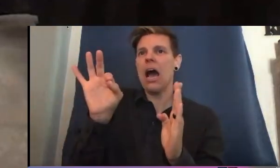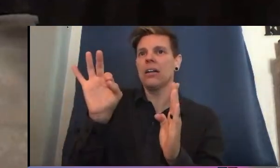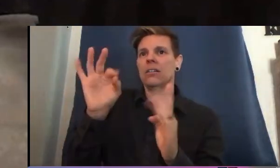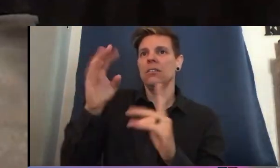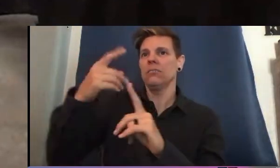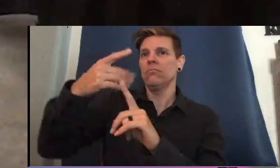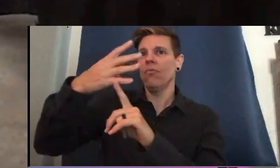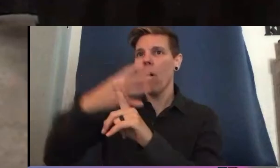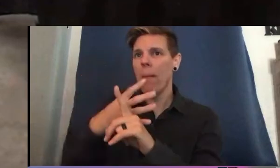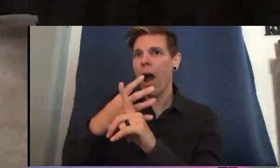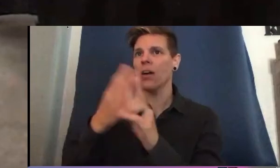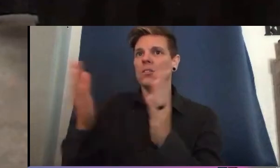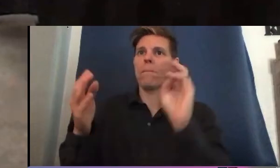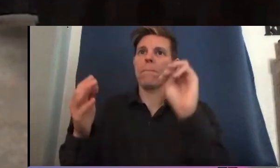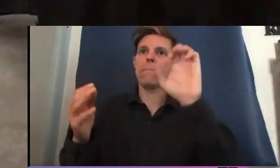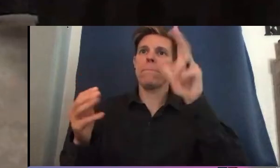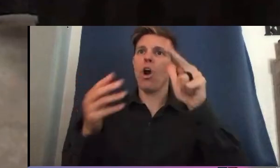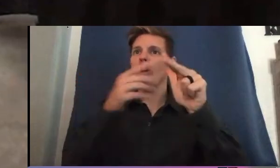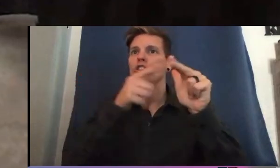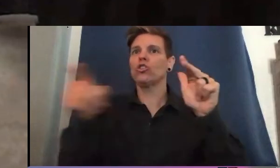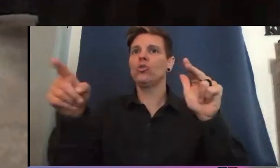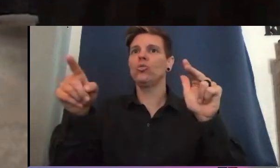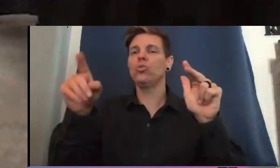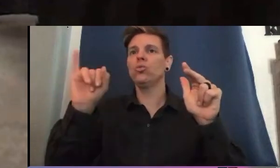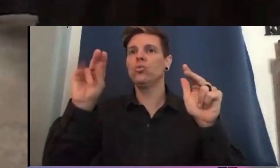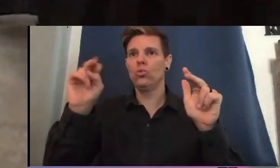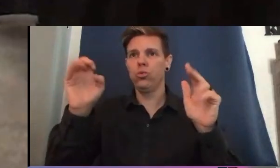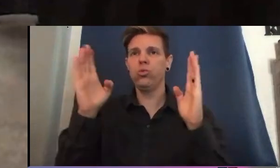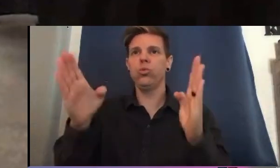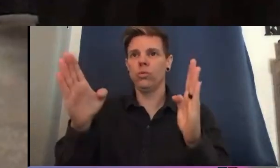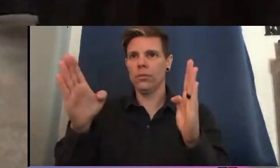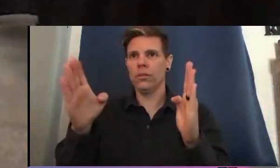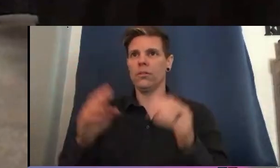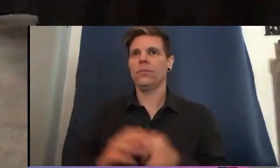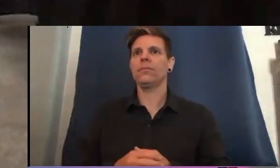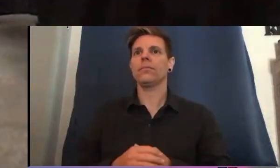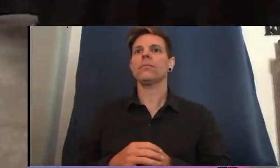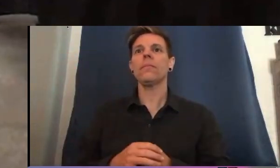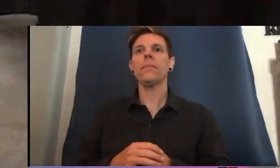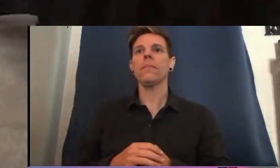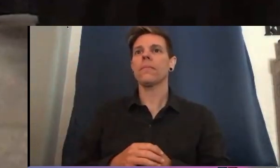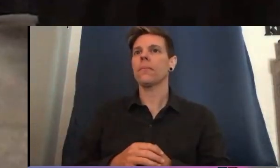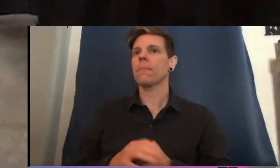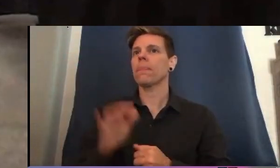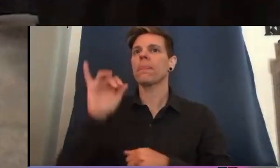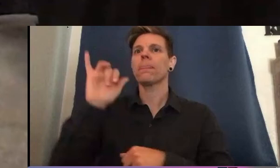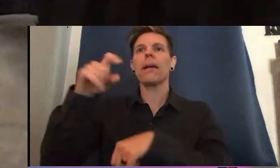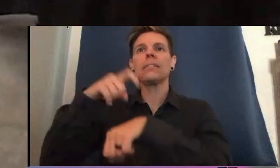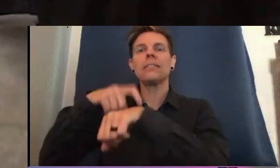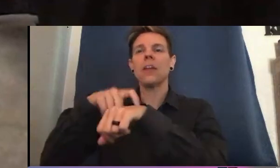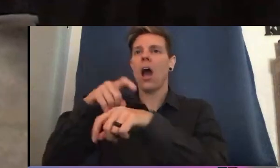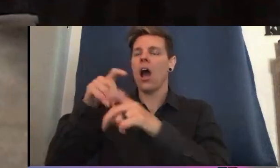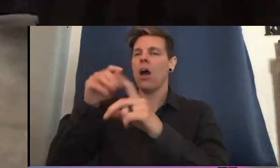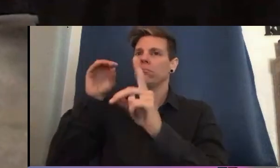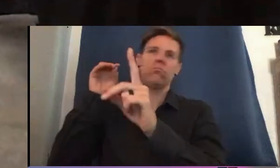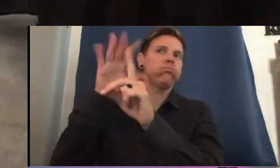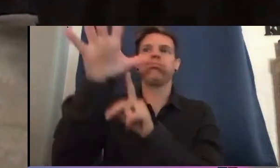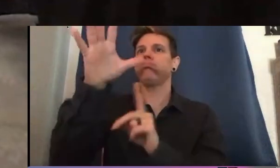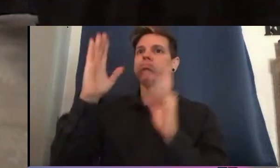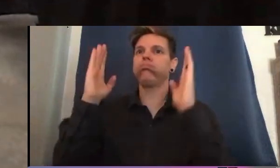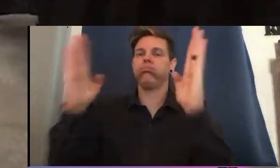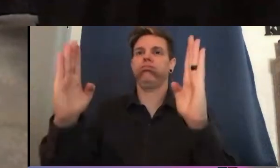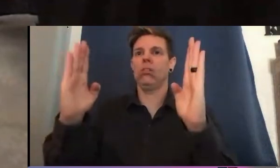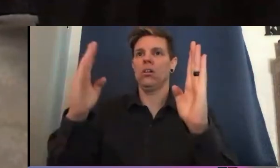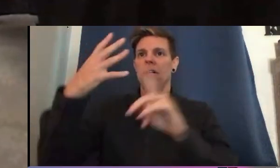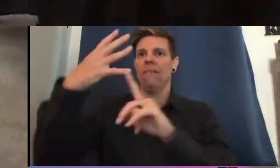through June 2020. From that exposure to COVID period, March through June, a total of 15